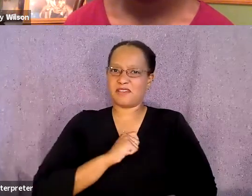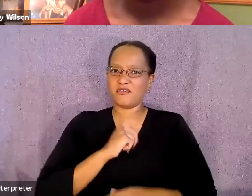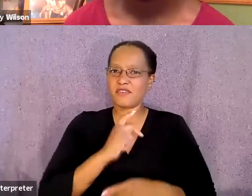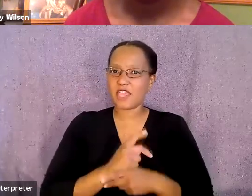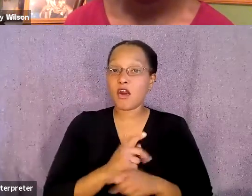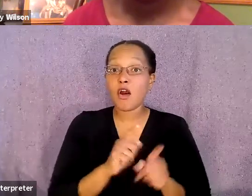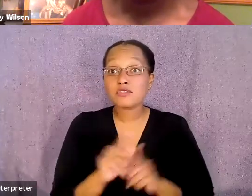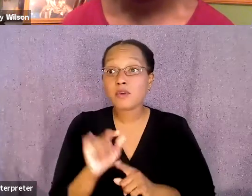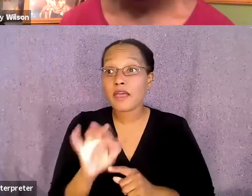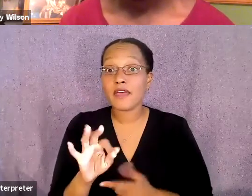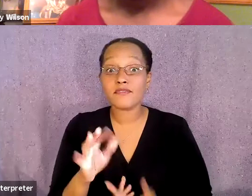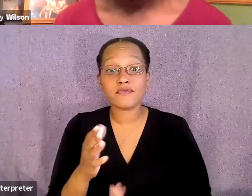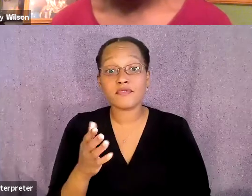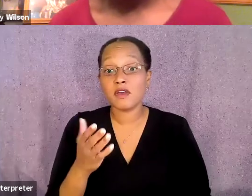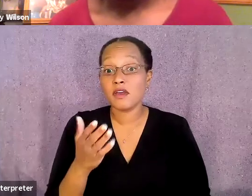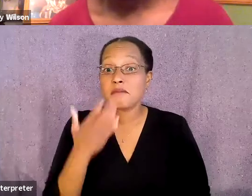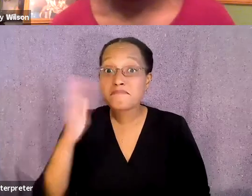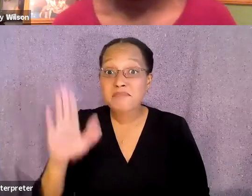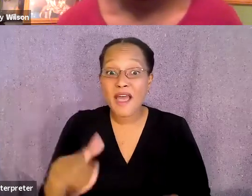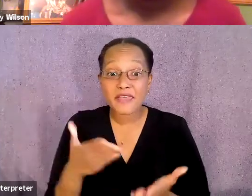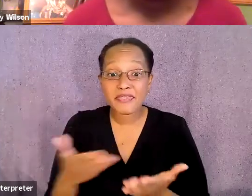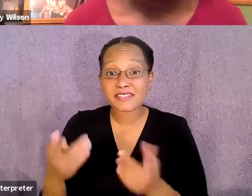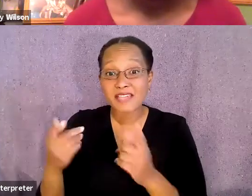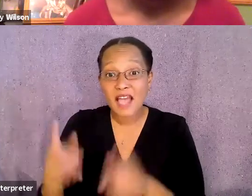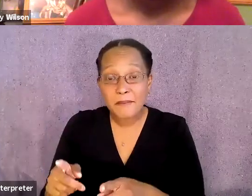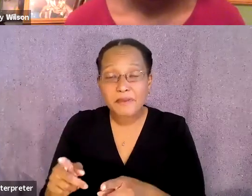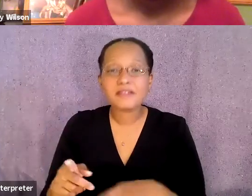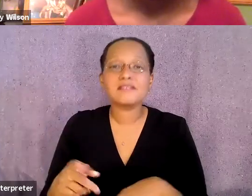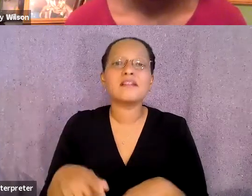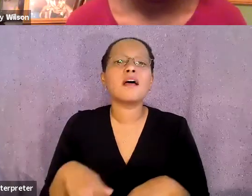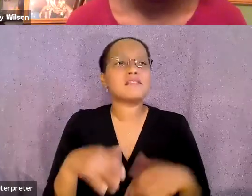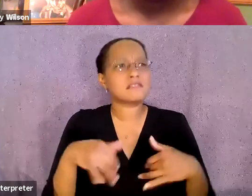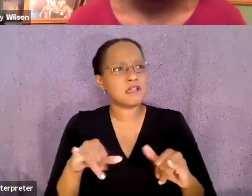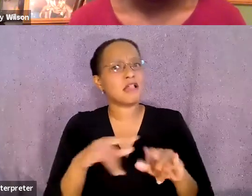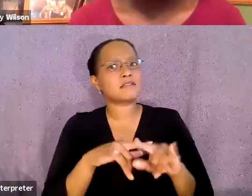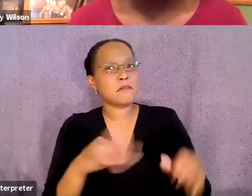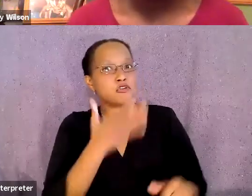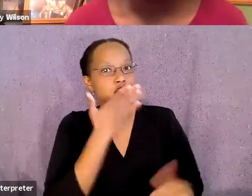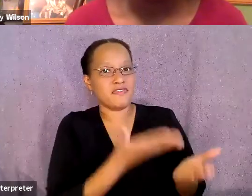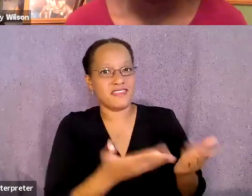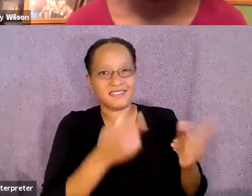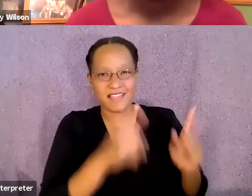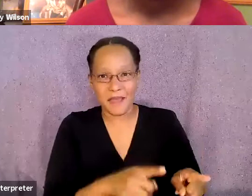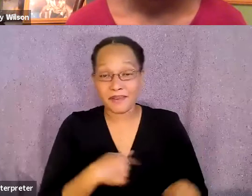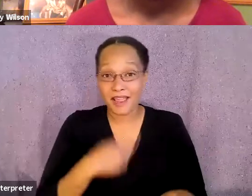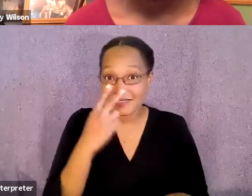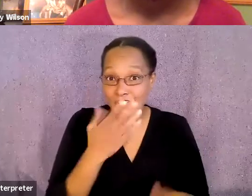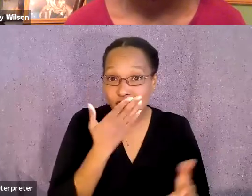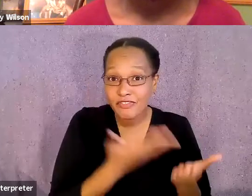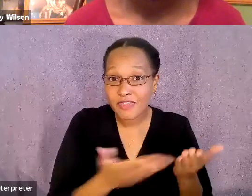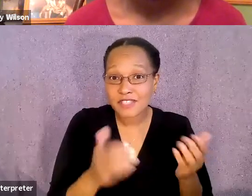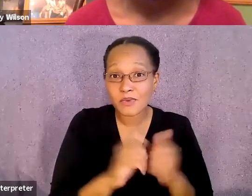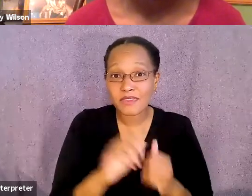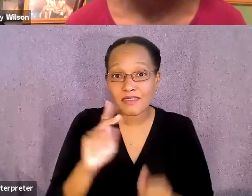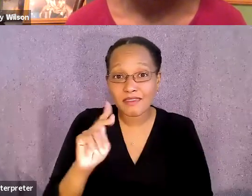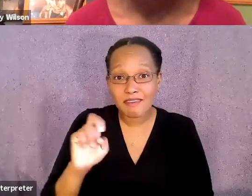there's a whole lot of chaos, there's still good things happen. You know, I see it from Keah, I see it from you, Brittany, you know, that we